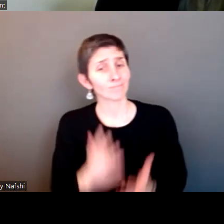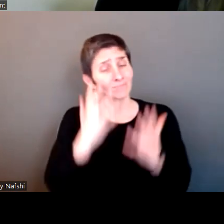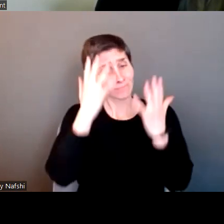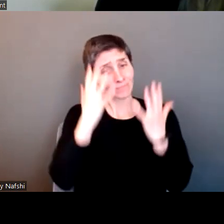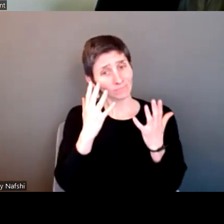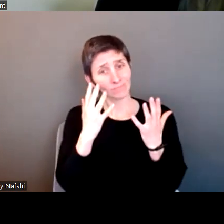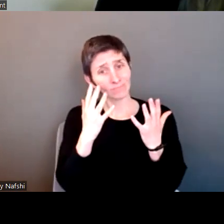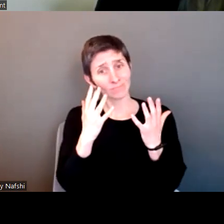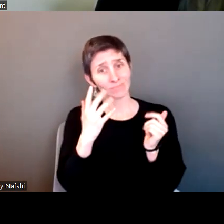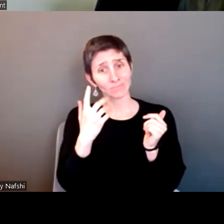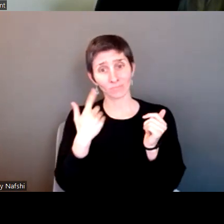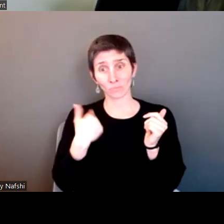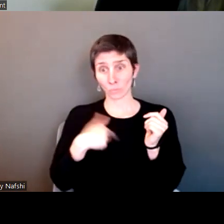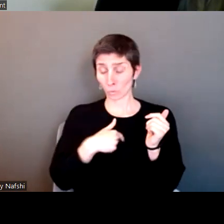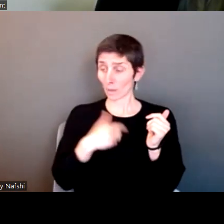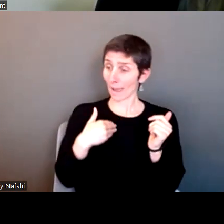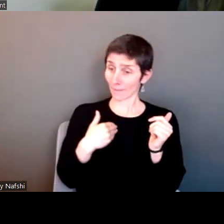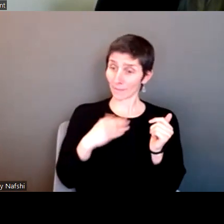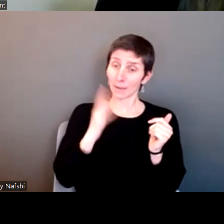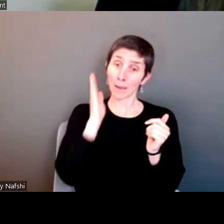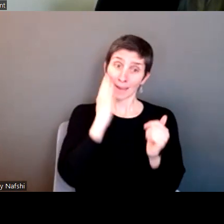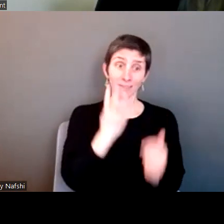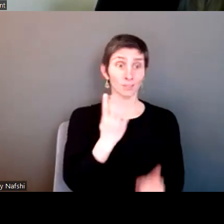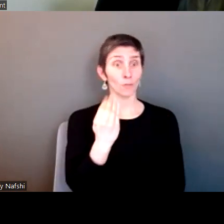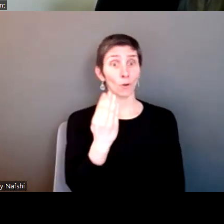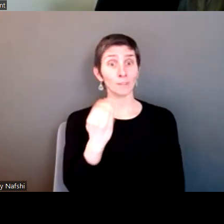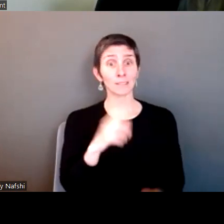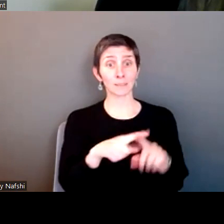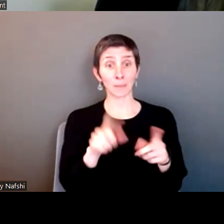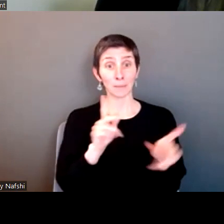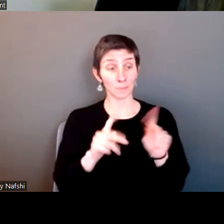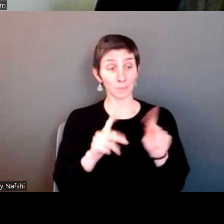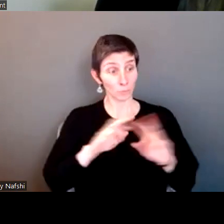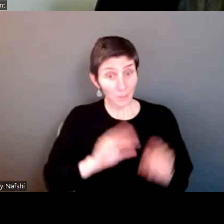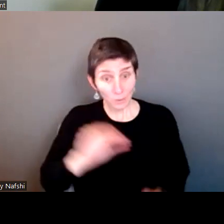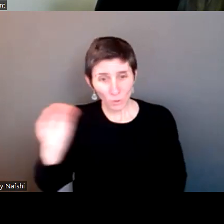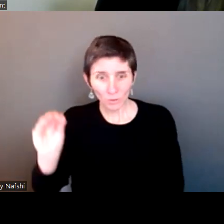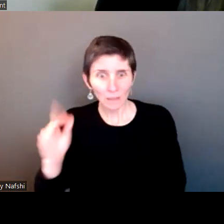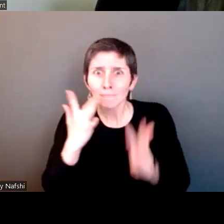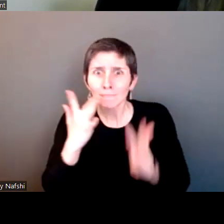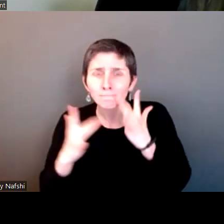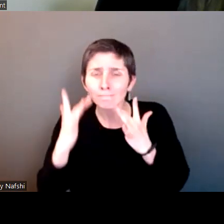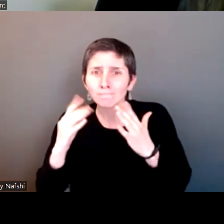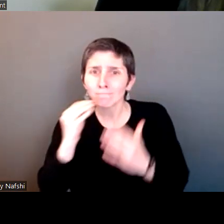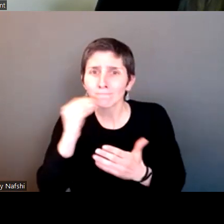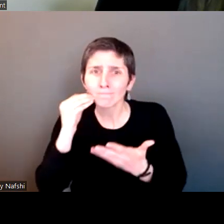we do have 14 beds, but with the housing crisis, people aren't moving through as quickly. So we could actually assist